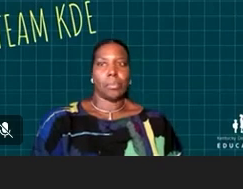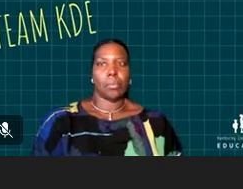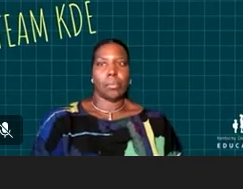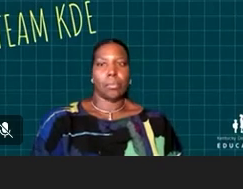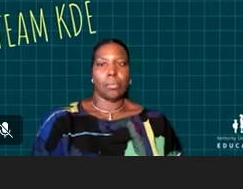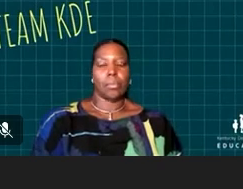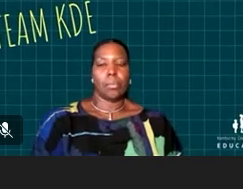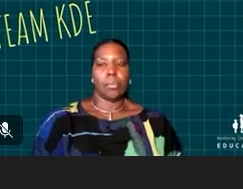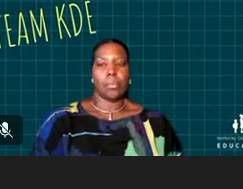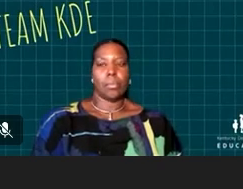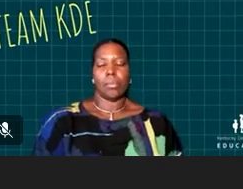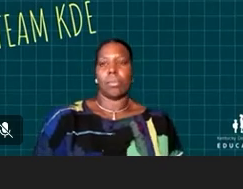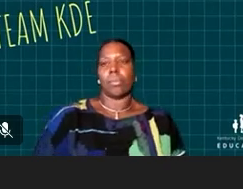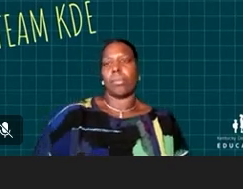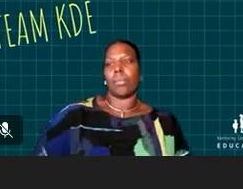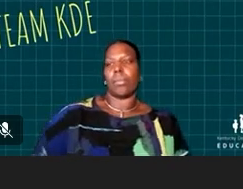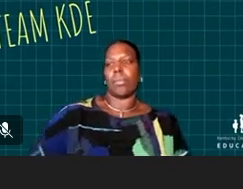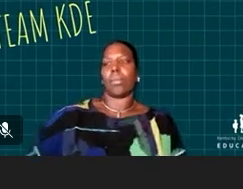leased dark fiber.